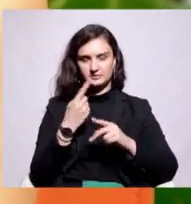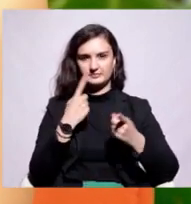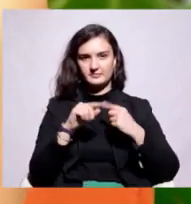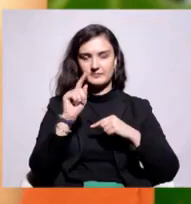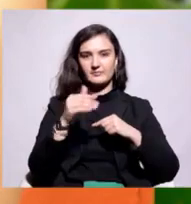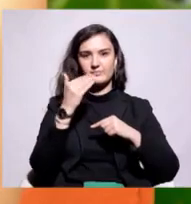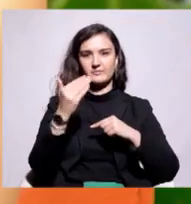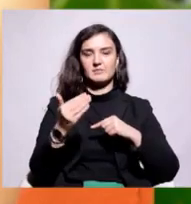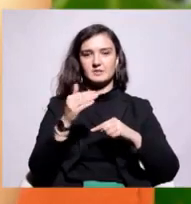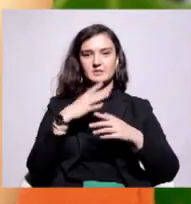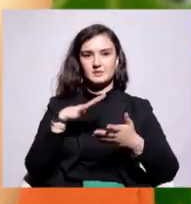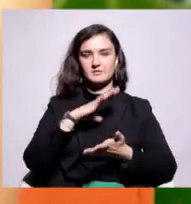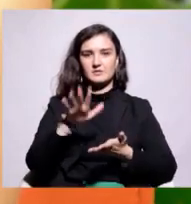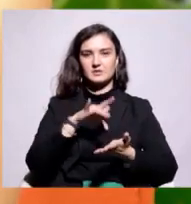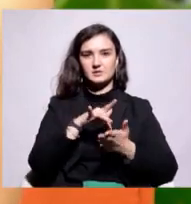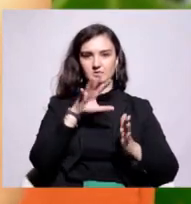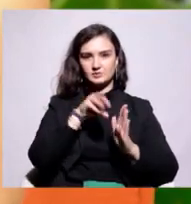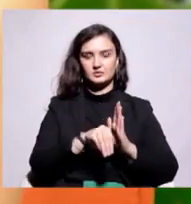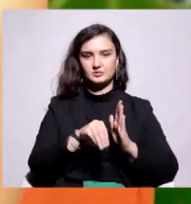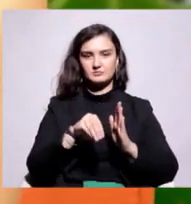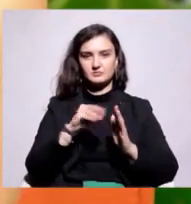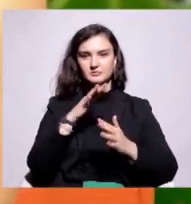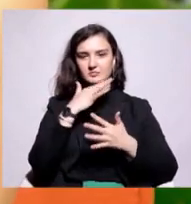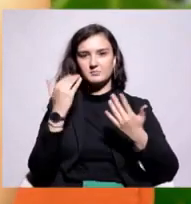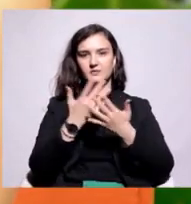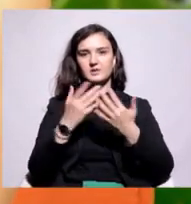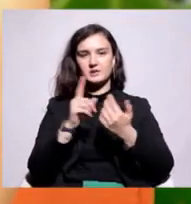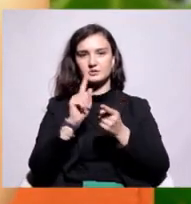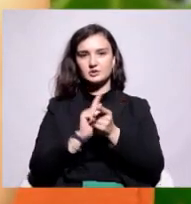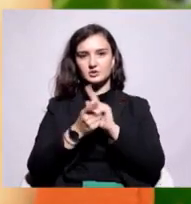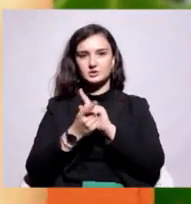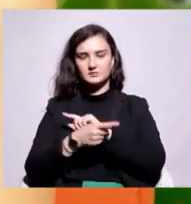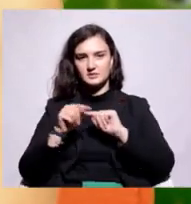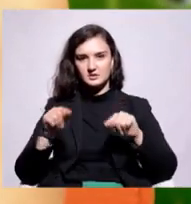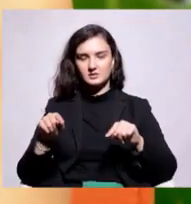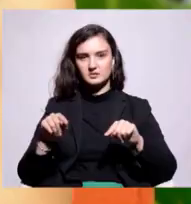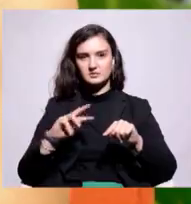his native country in 1832. So many things had changed there.